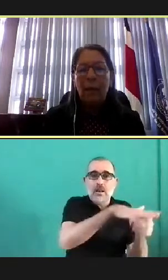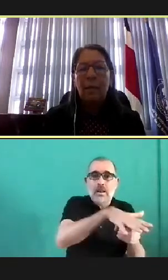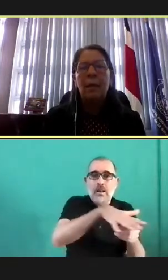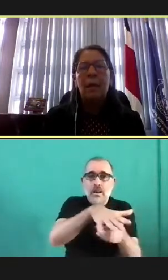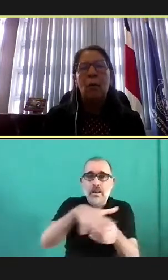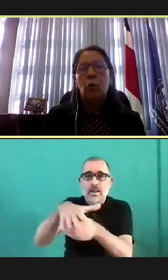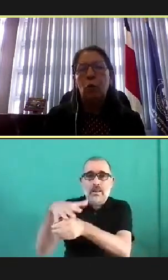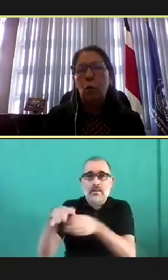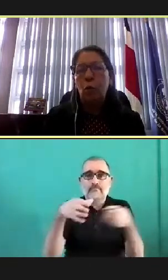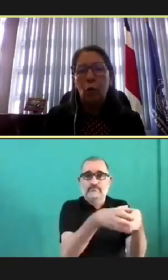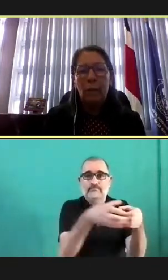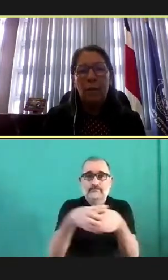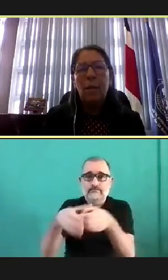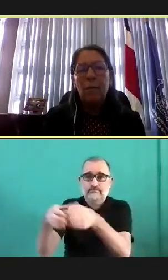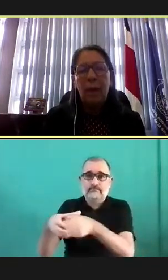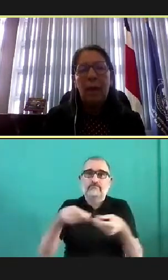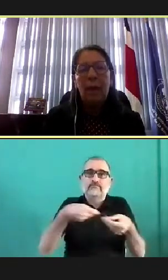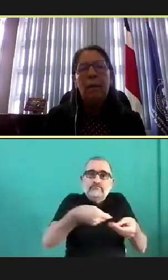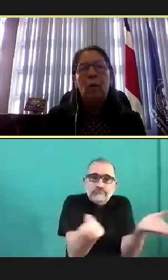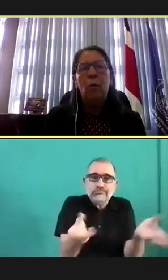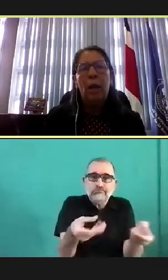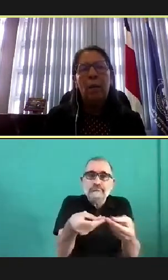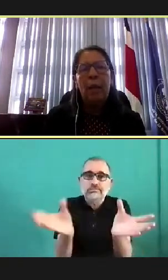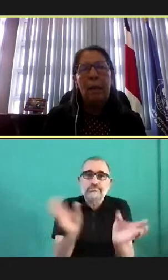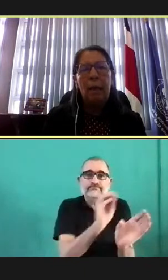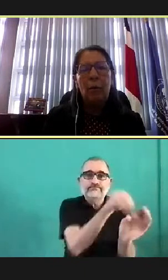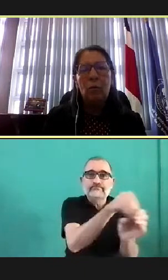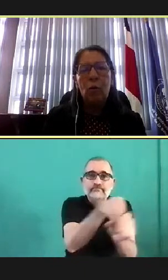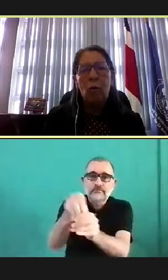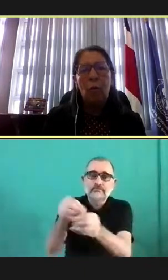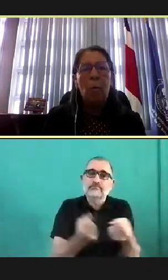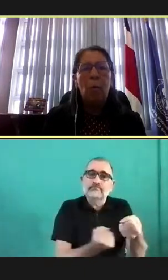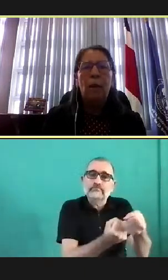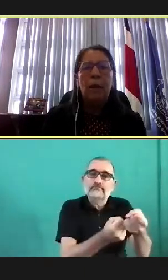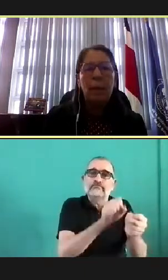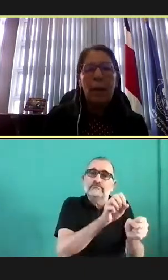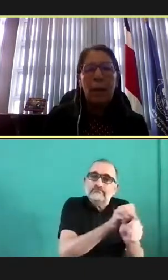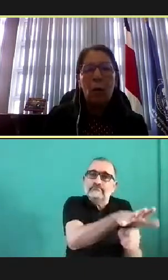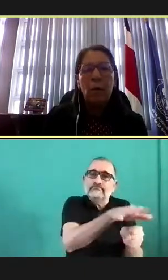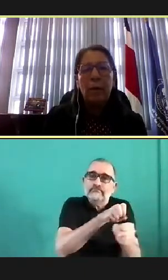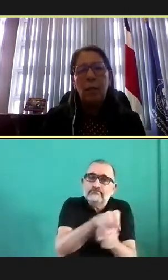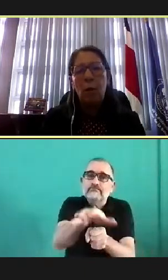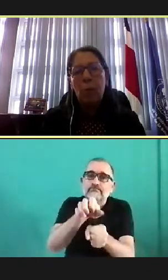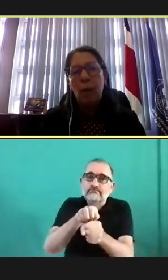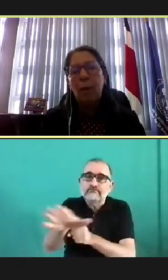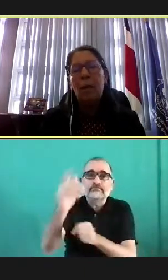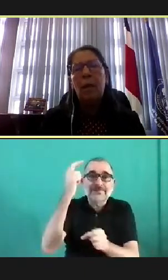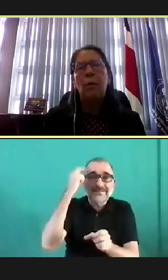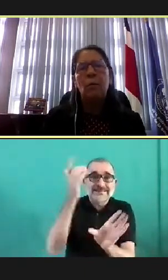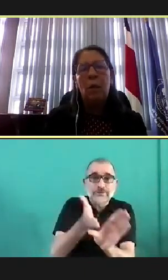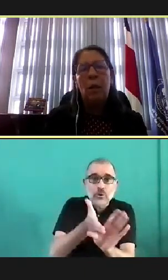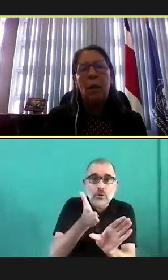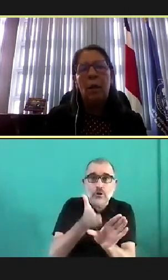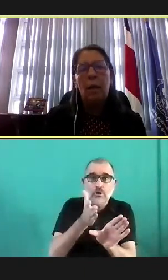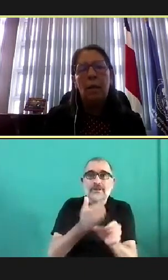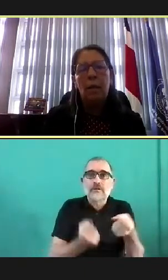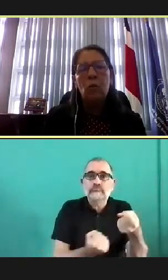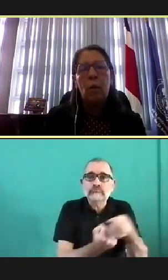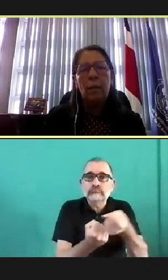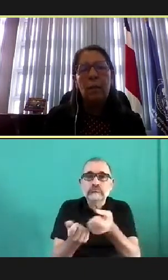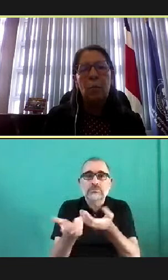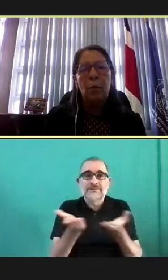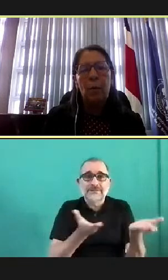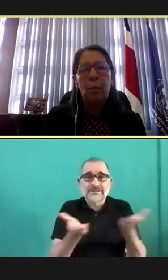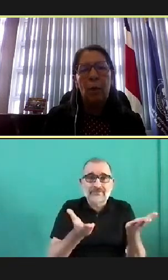to their local communities, developing instruments associated with the recovery plans as well